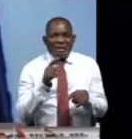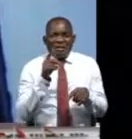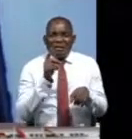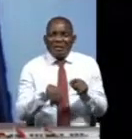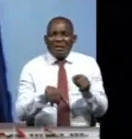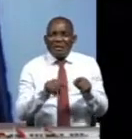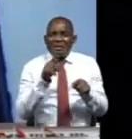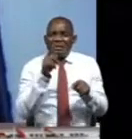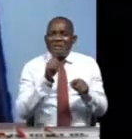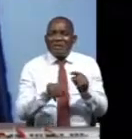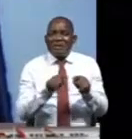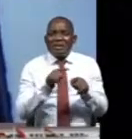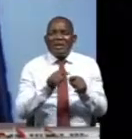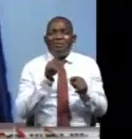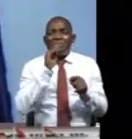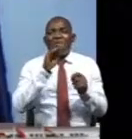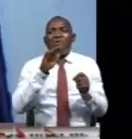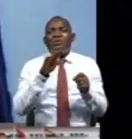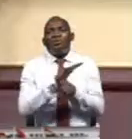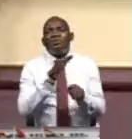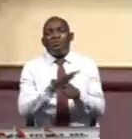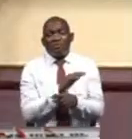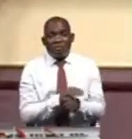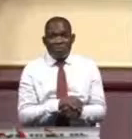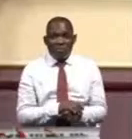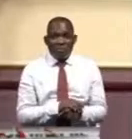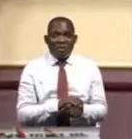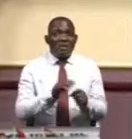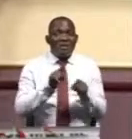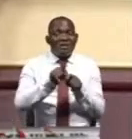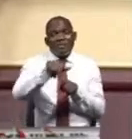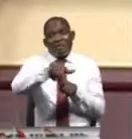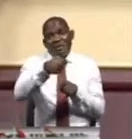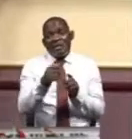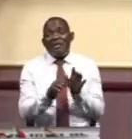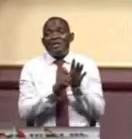summary. And in the same instance of